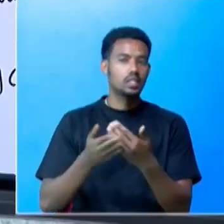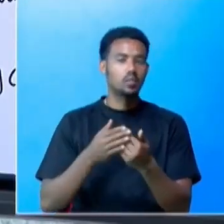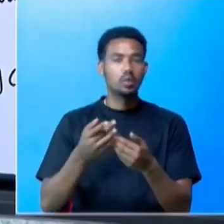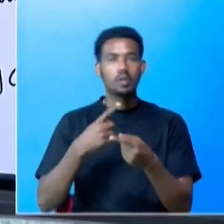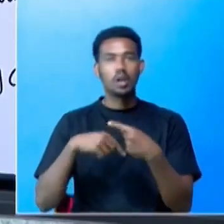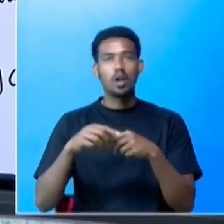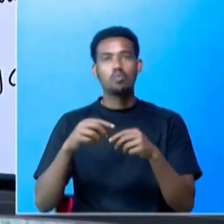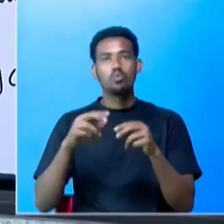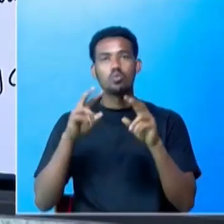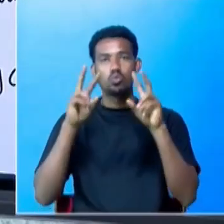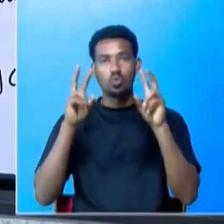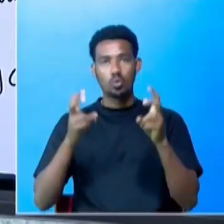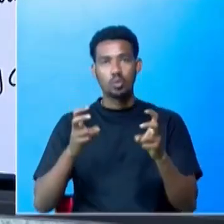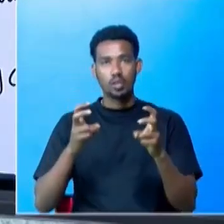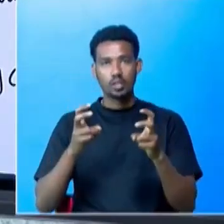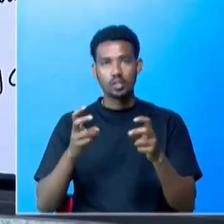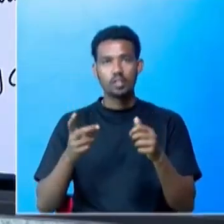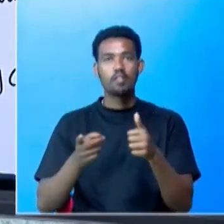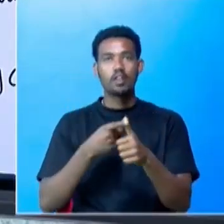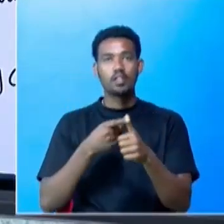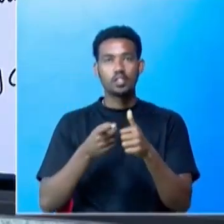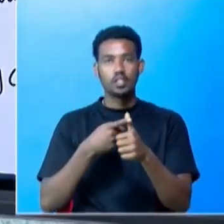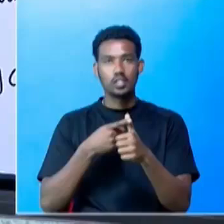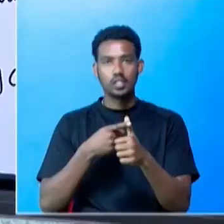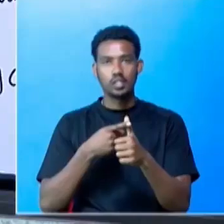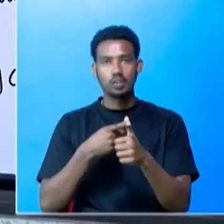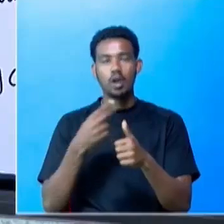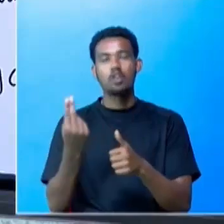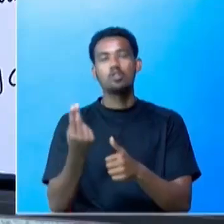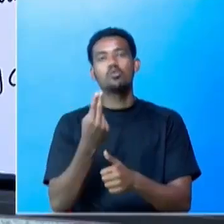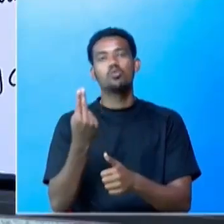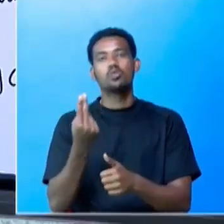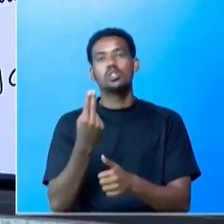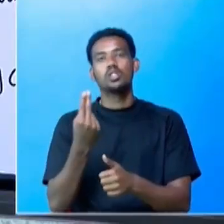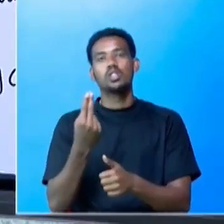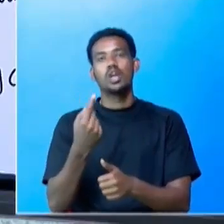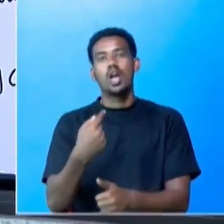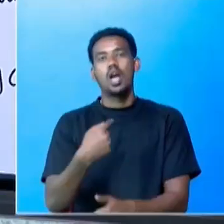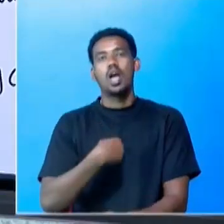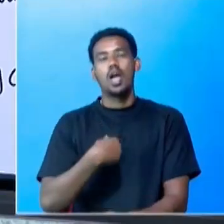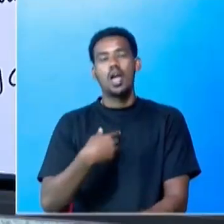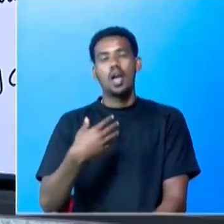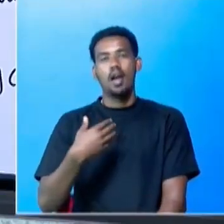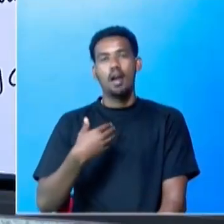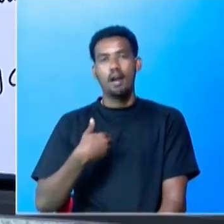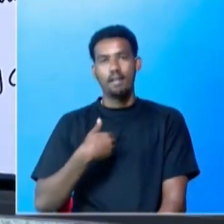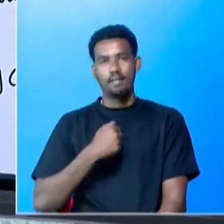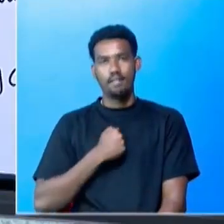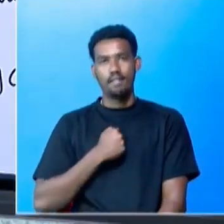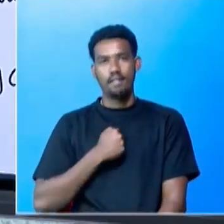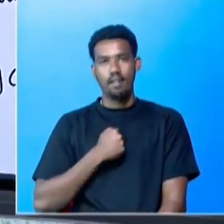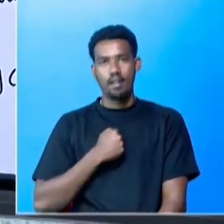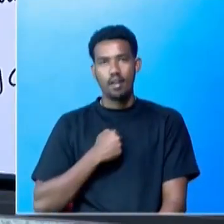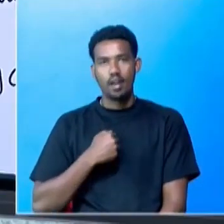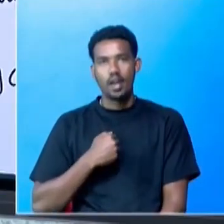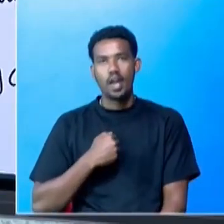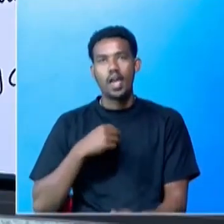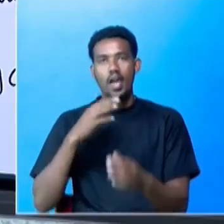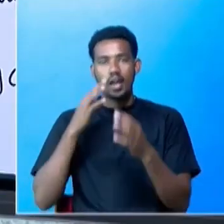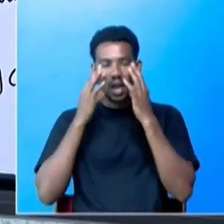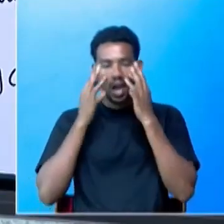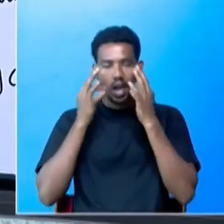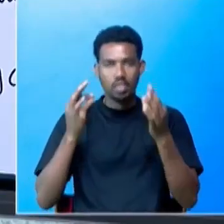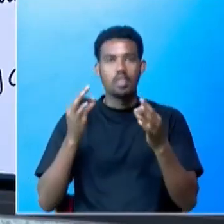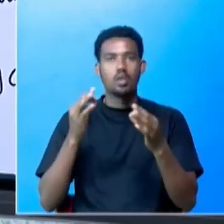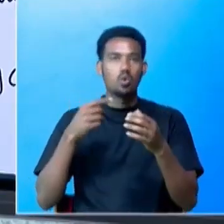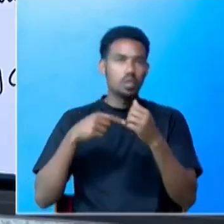topic sentence, the first one is by using I have a cat. And also when we come to the